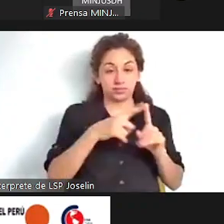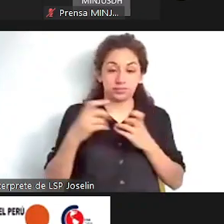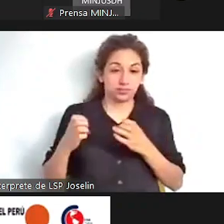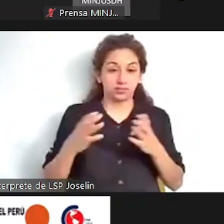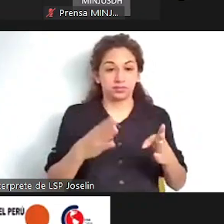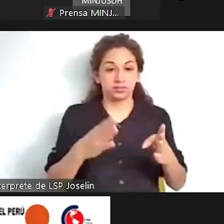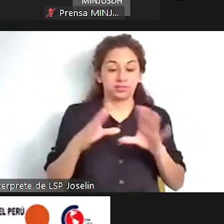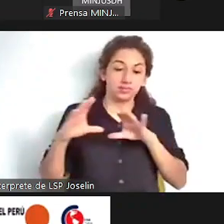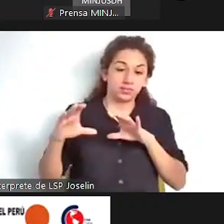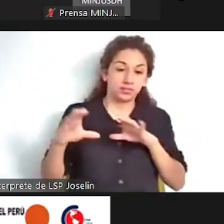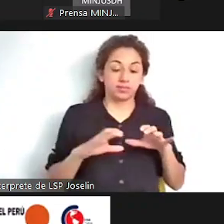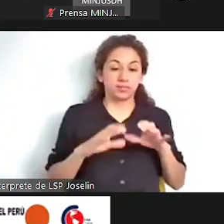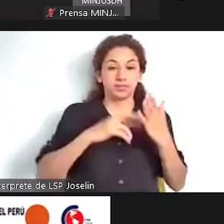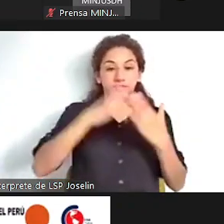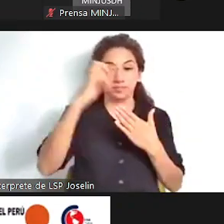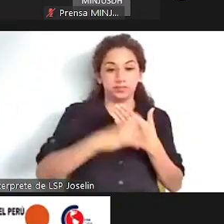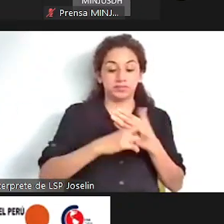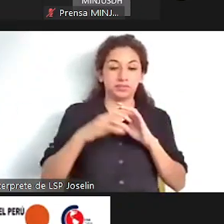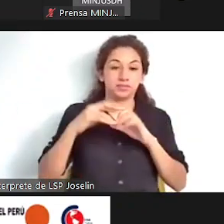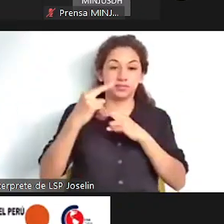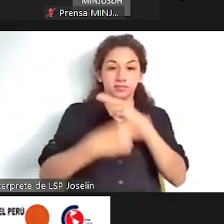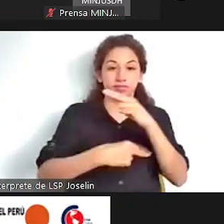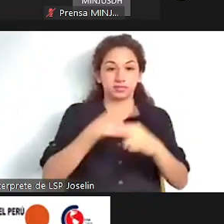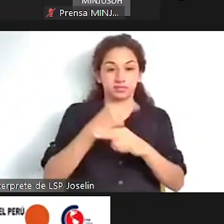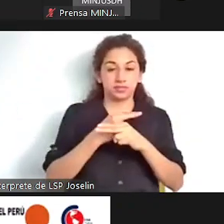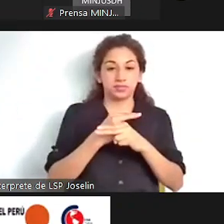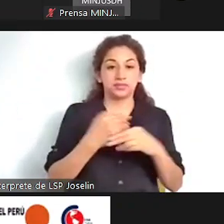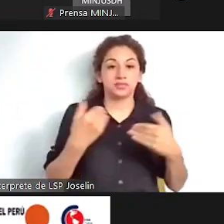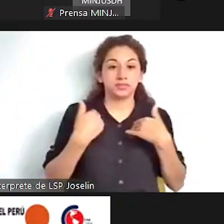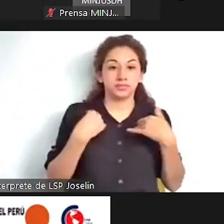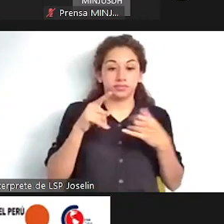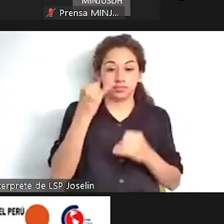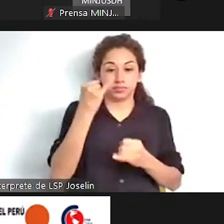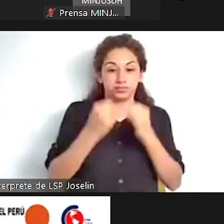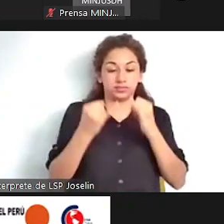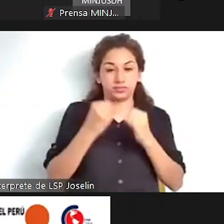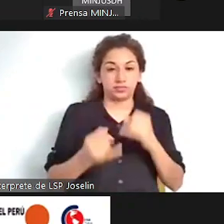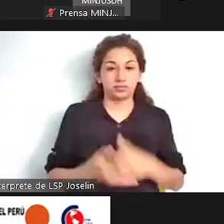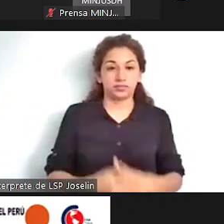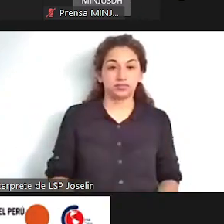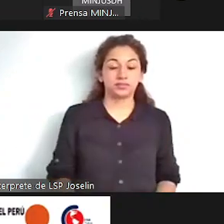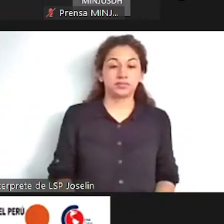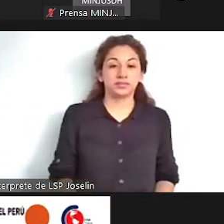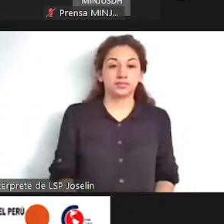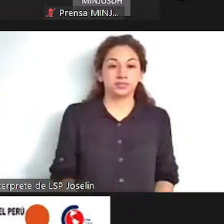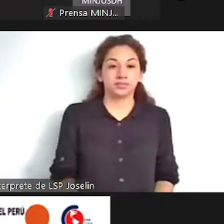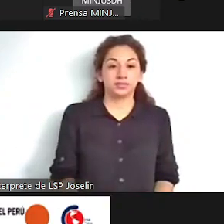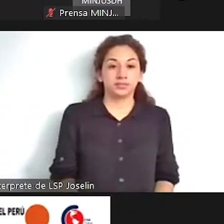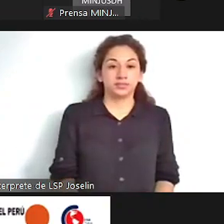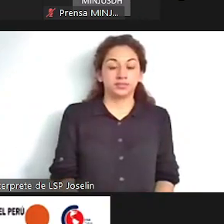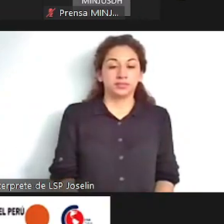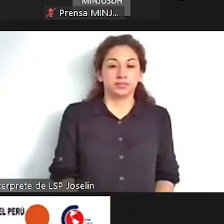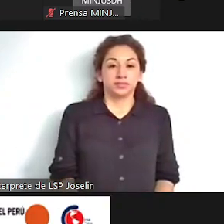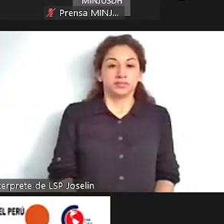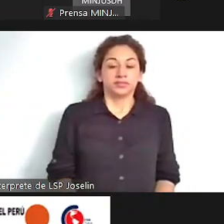objective or action in the national action plan refers to this last aspect